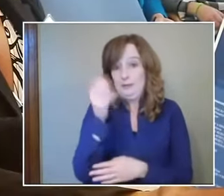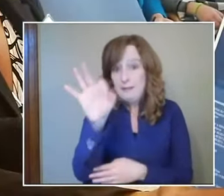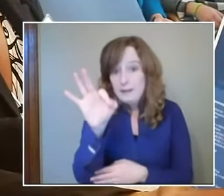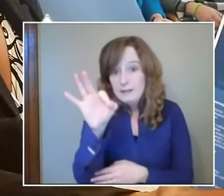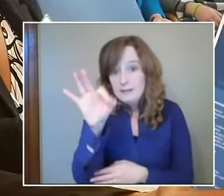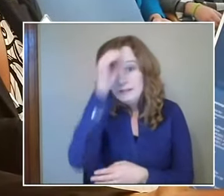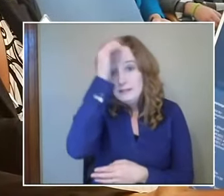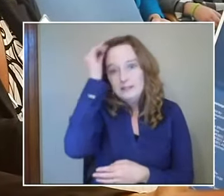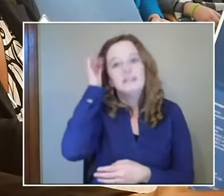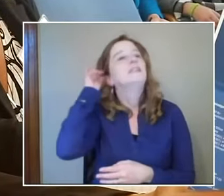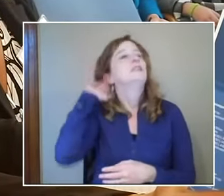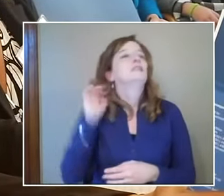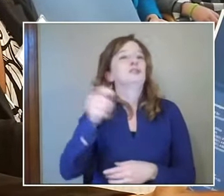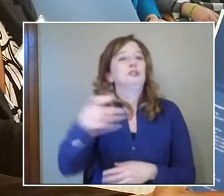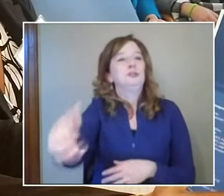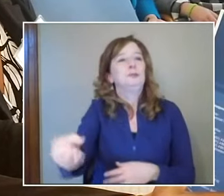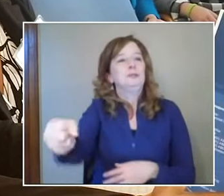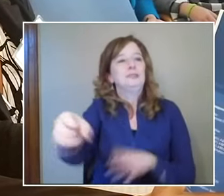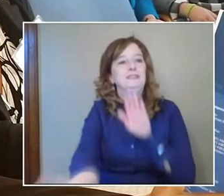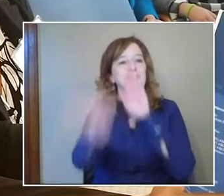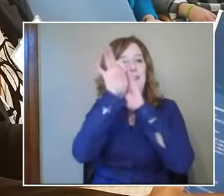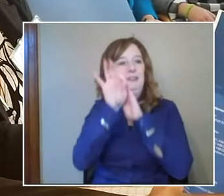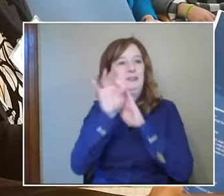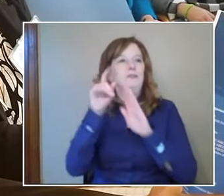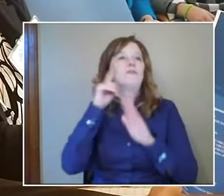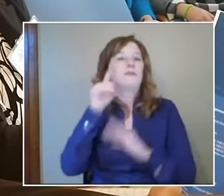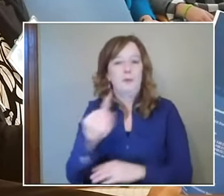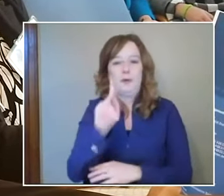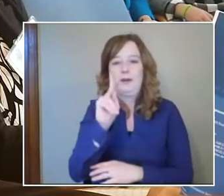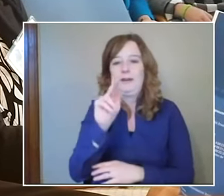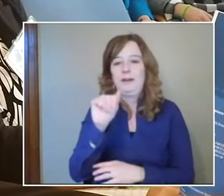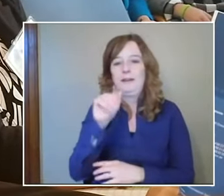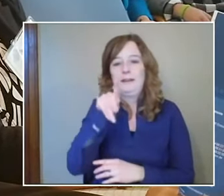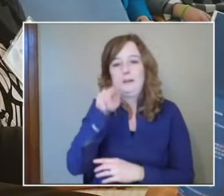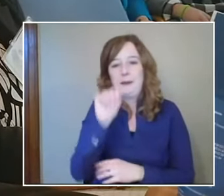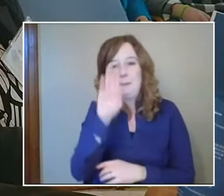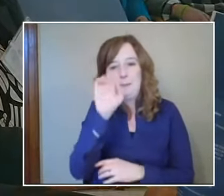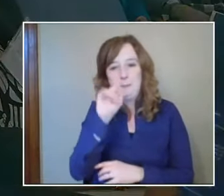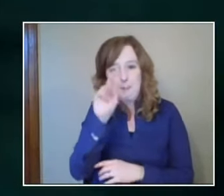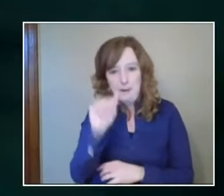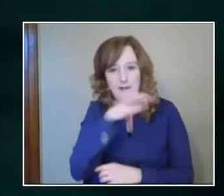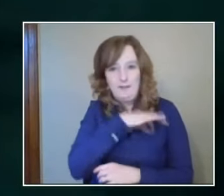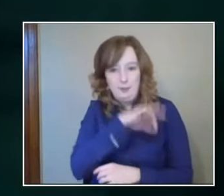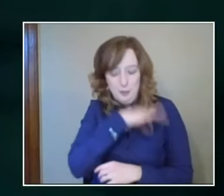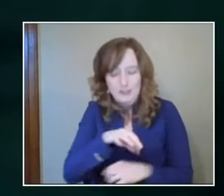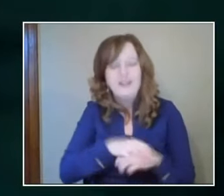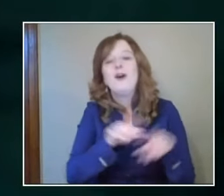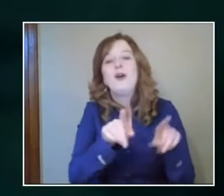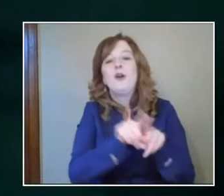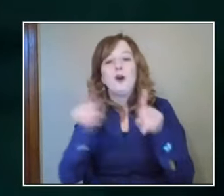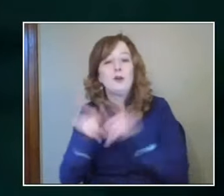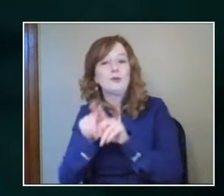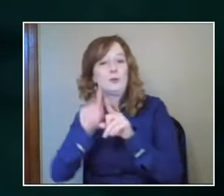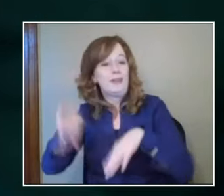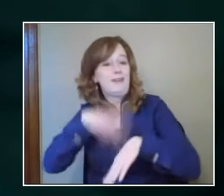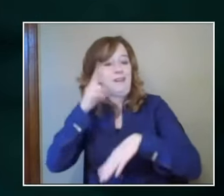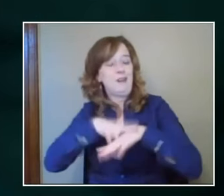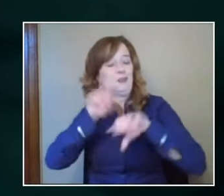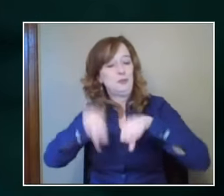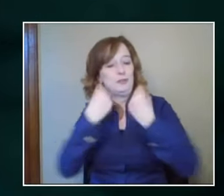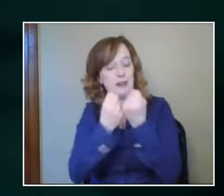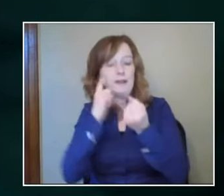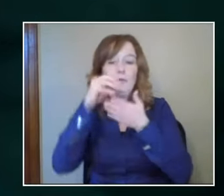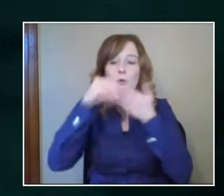into Kappa Beta Delta. She was also inducted into the National Society of Student Leadership. She